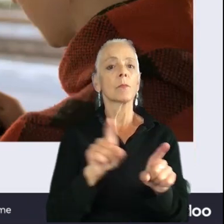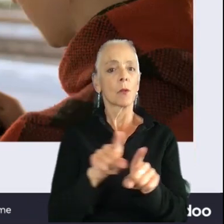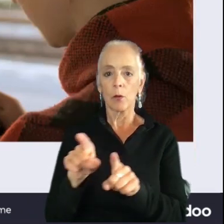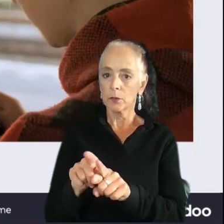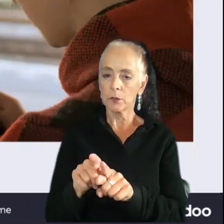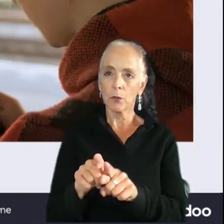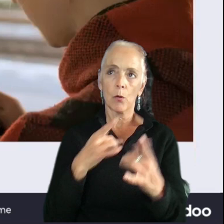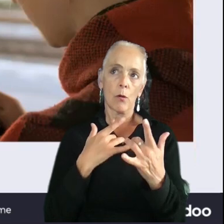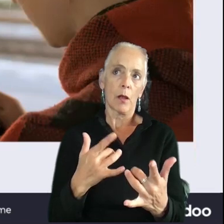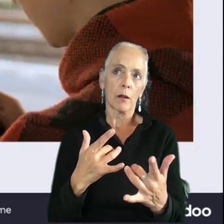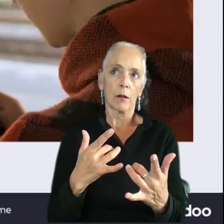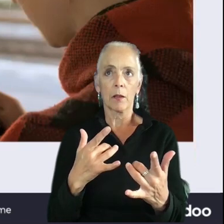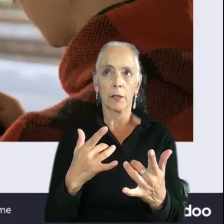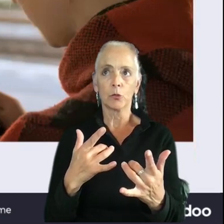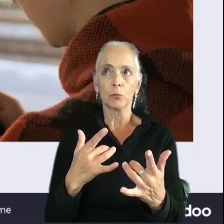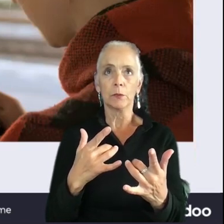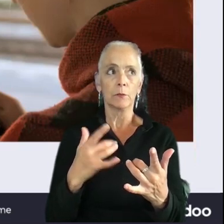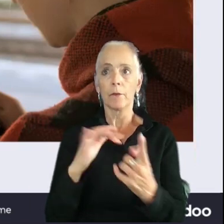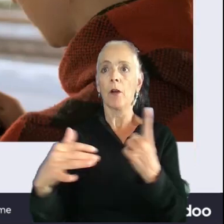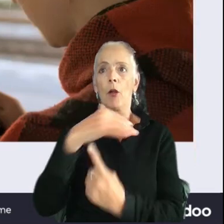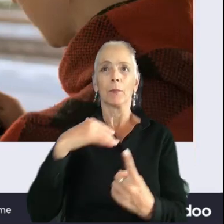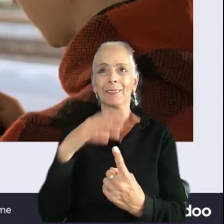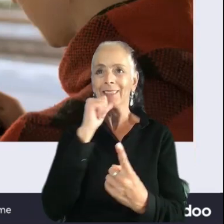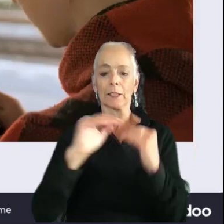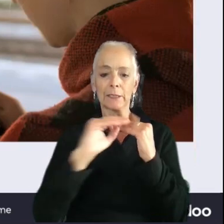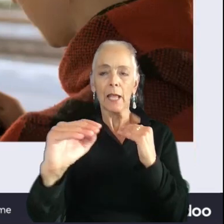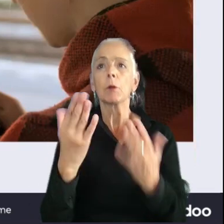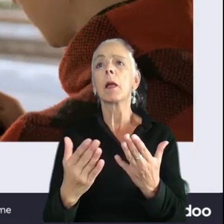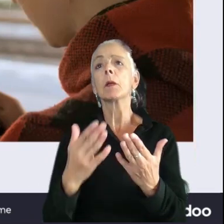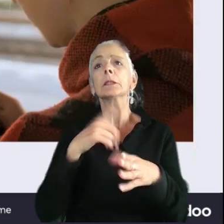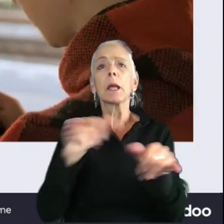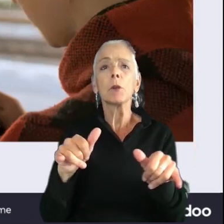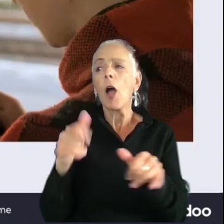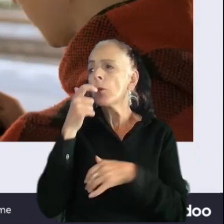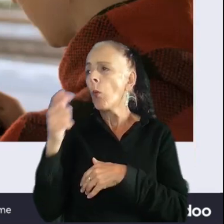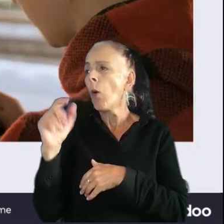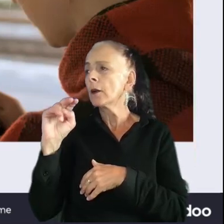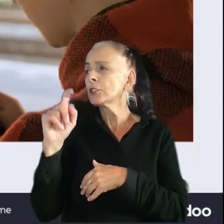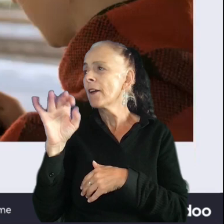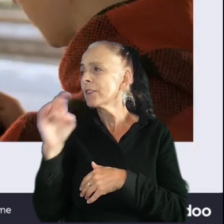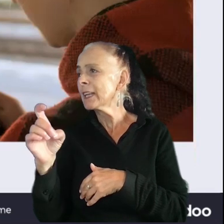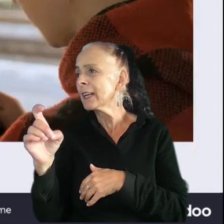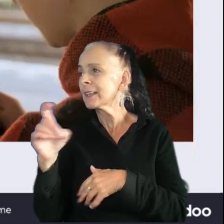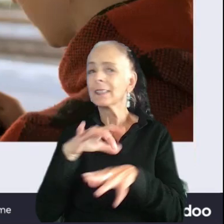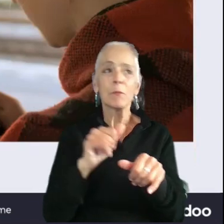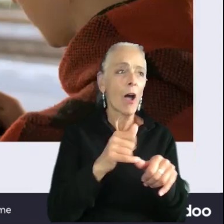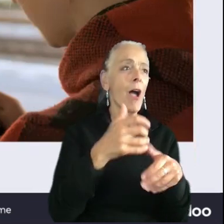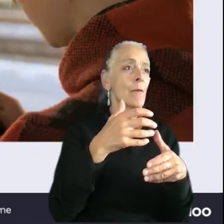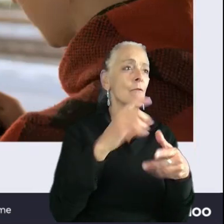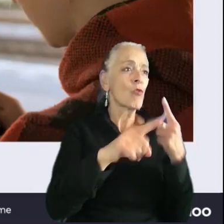more likely to be in an unstable environment. So maybe they are watching Netflix at the same time, and they're also getting messages from their friends.